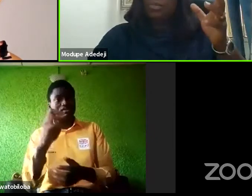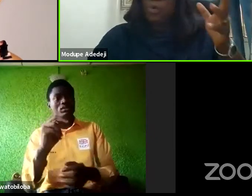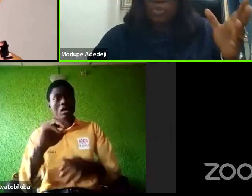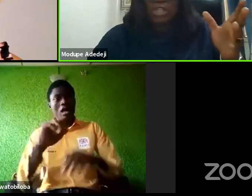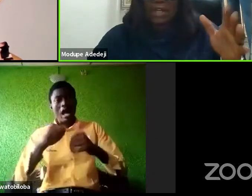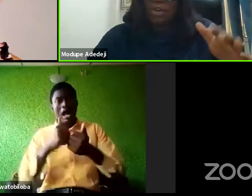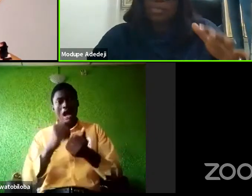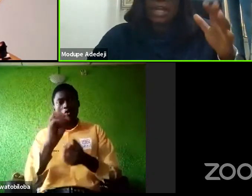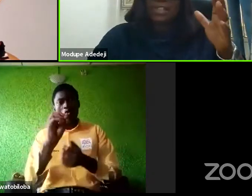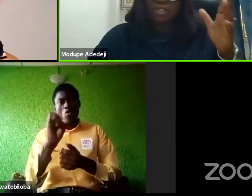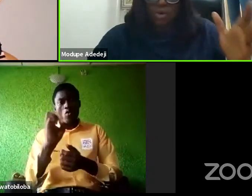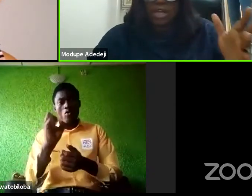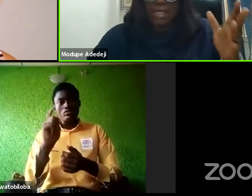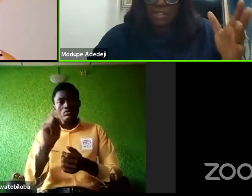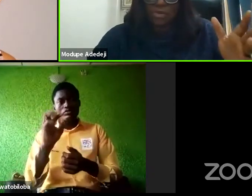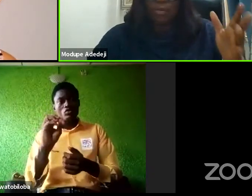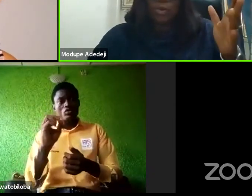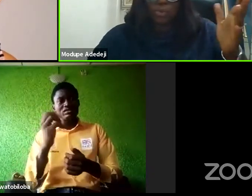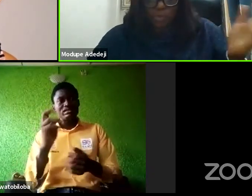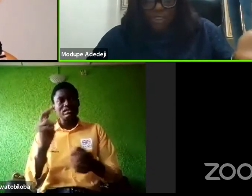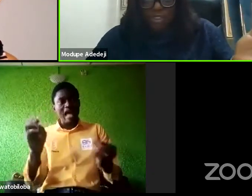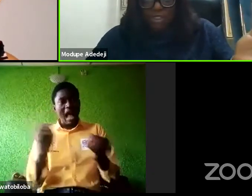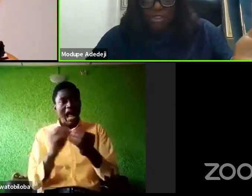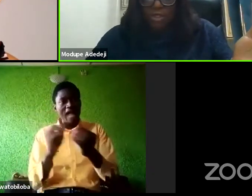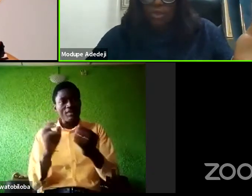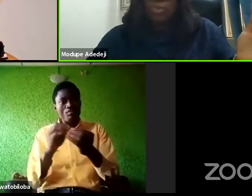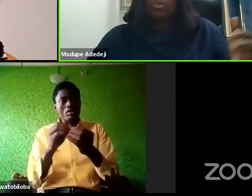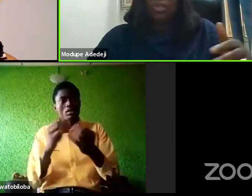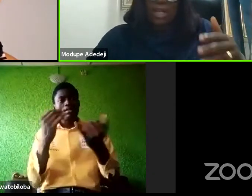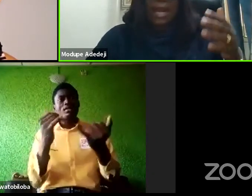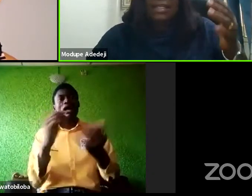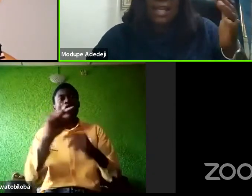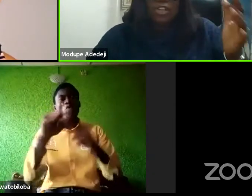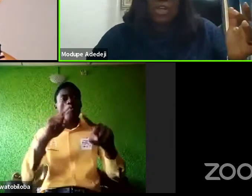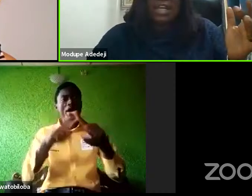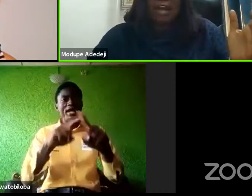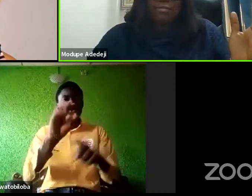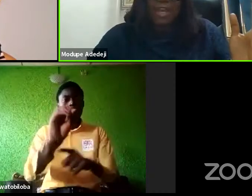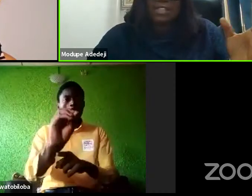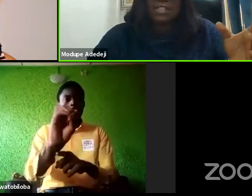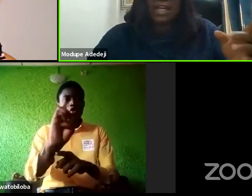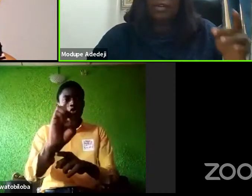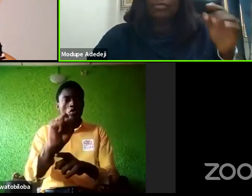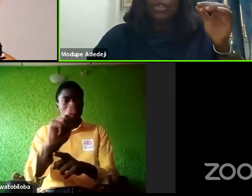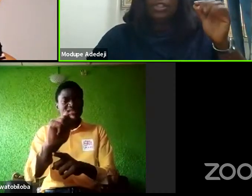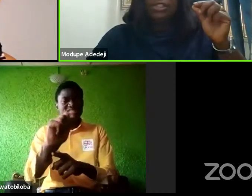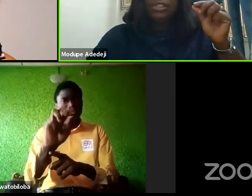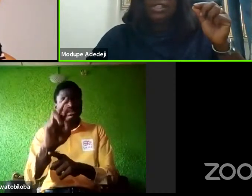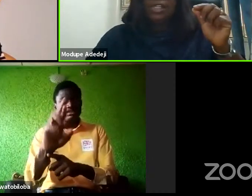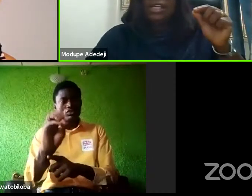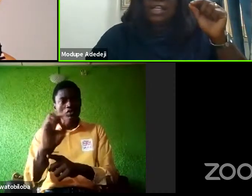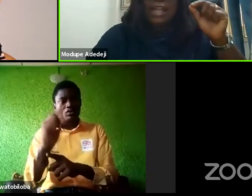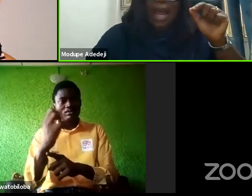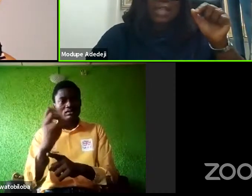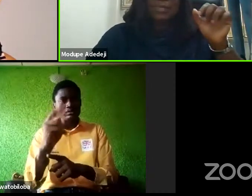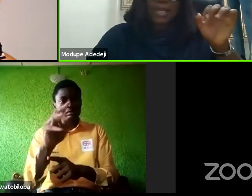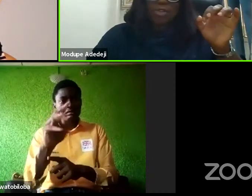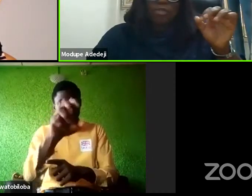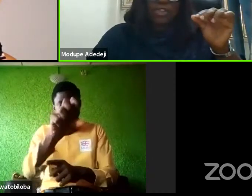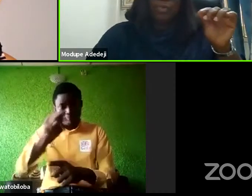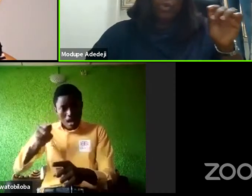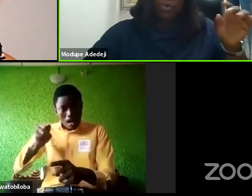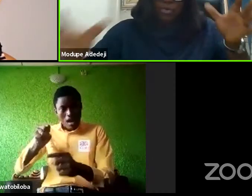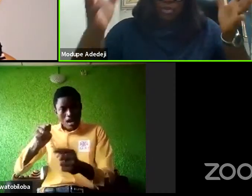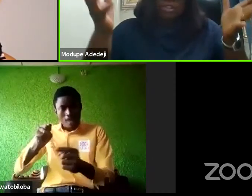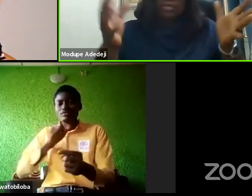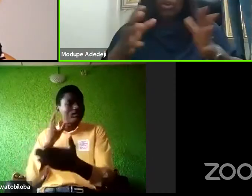that the bones cannot be as strong as it's supposed to be. So, and they usually affect the inner aspect